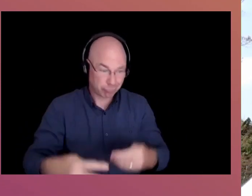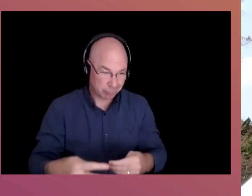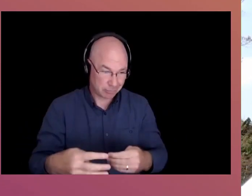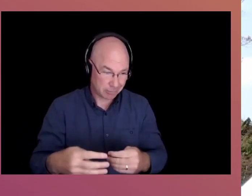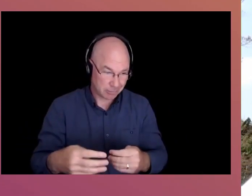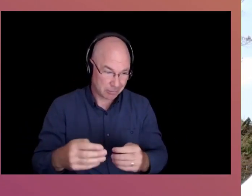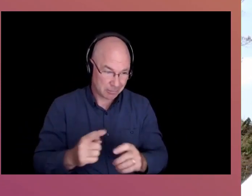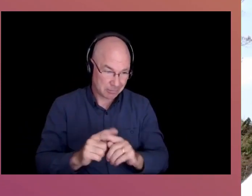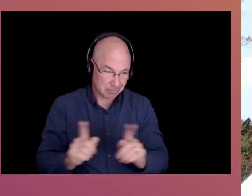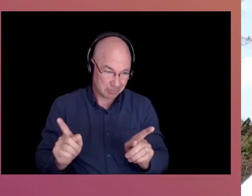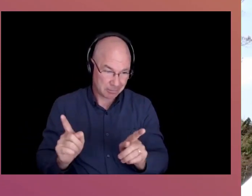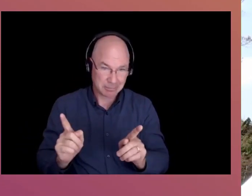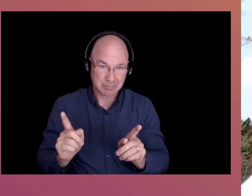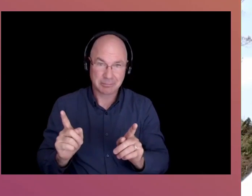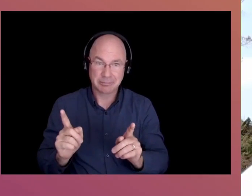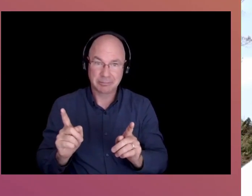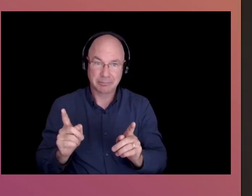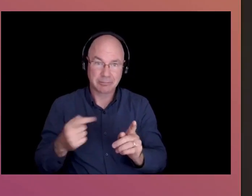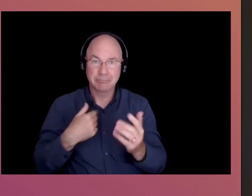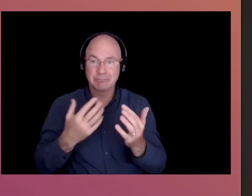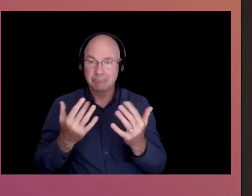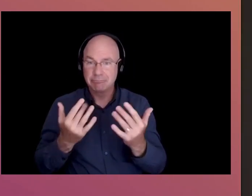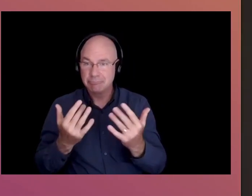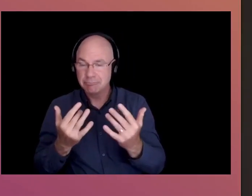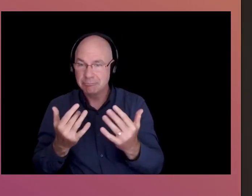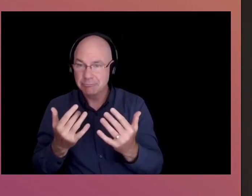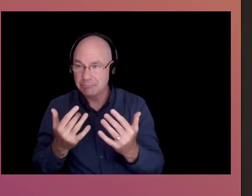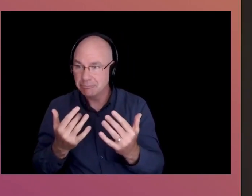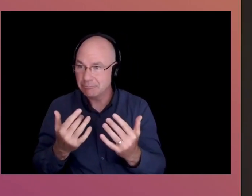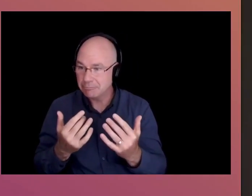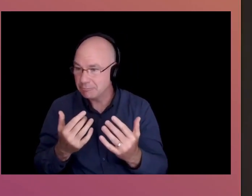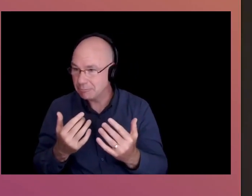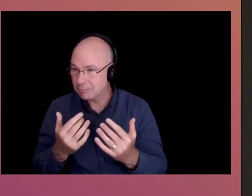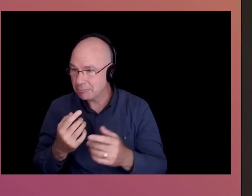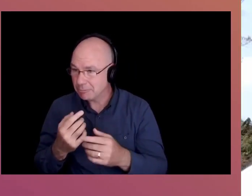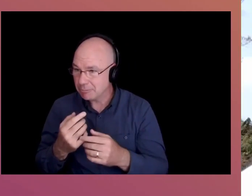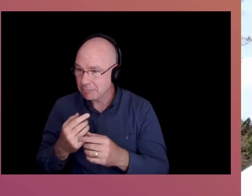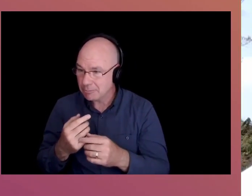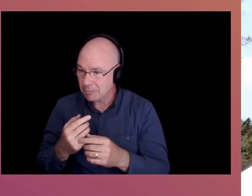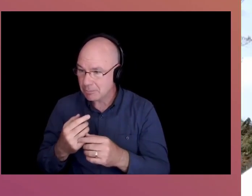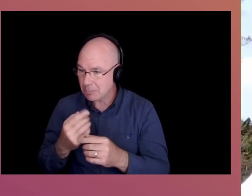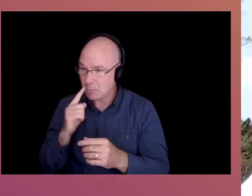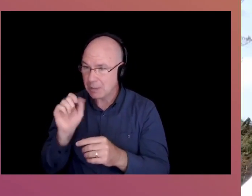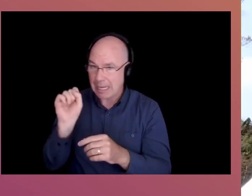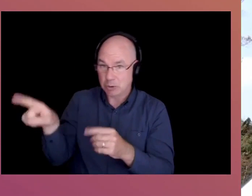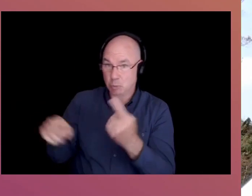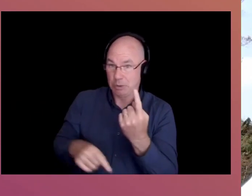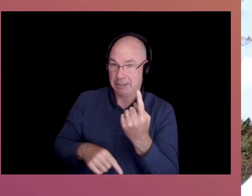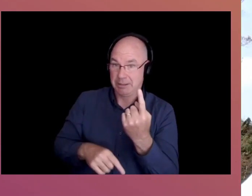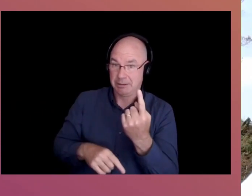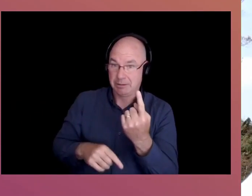by waiting for more questions, let me ask one question